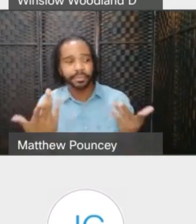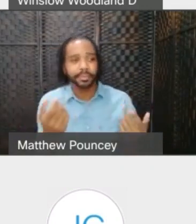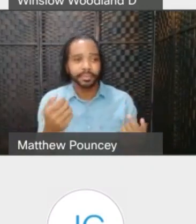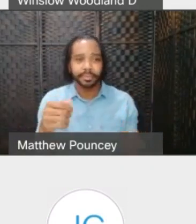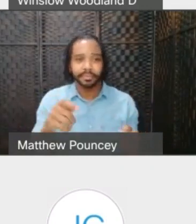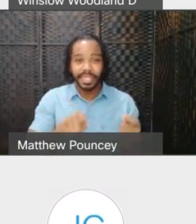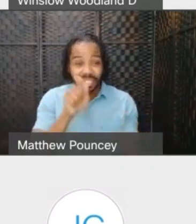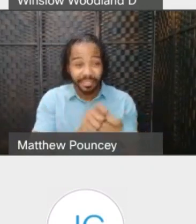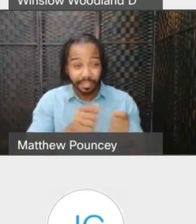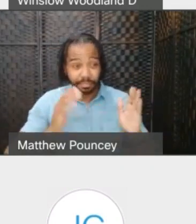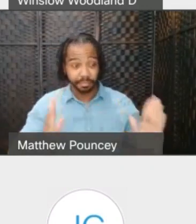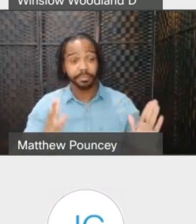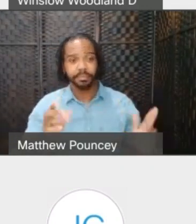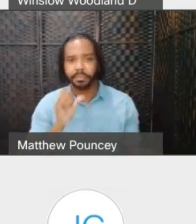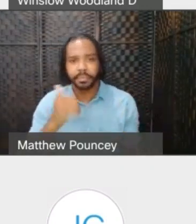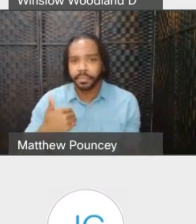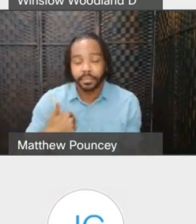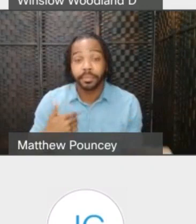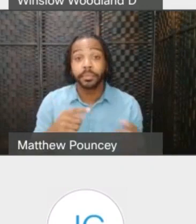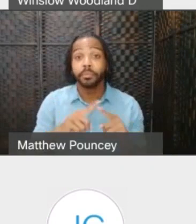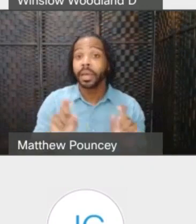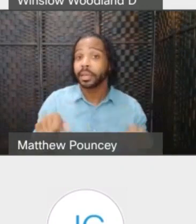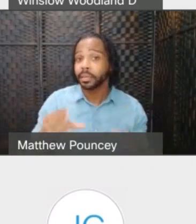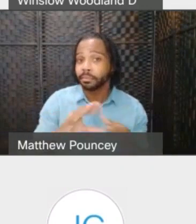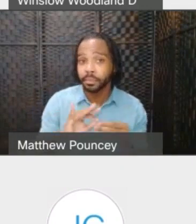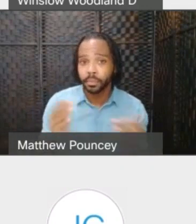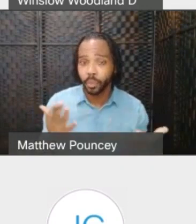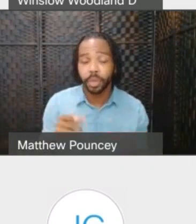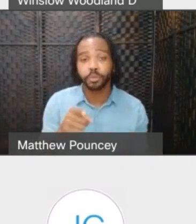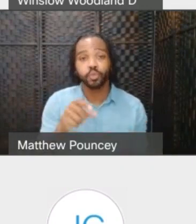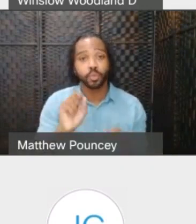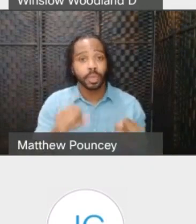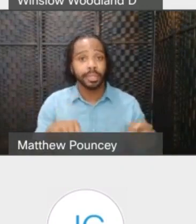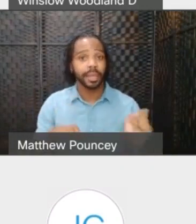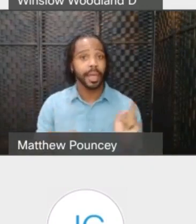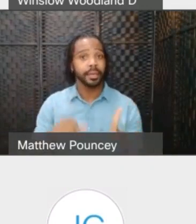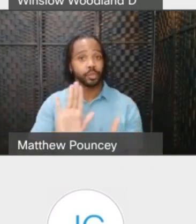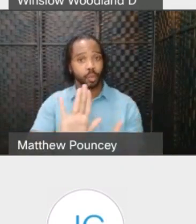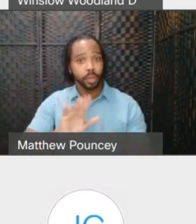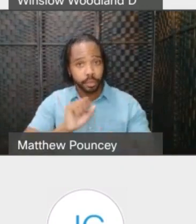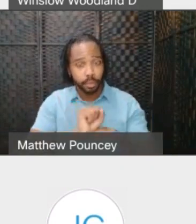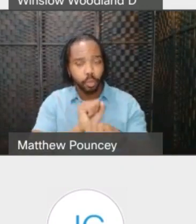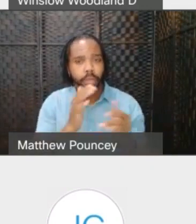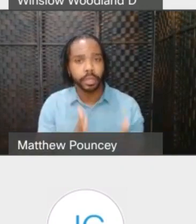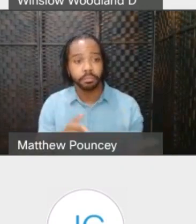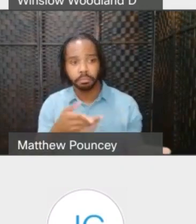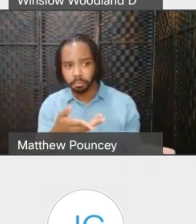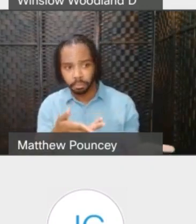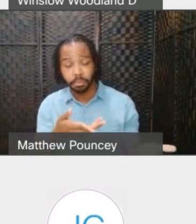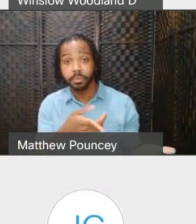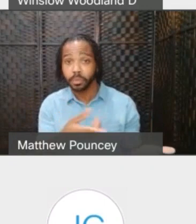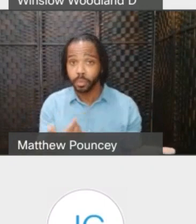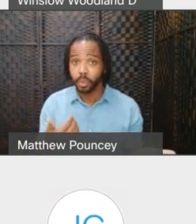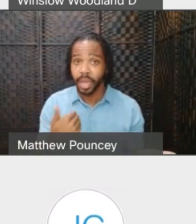discipline. What I can say is that you can ask your employee whether or not they